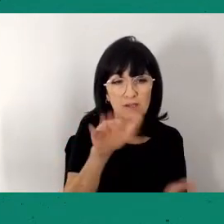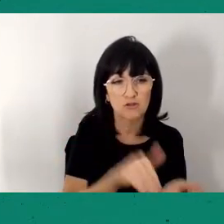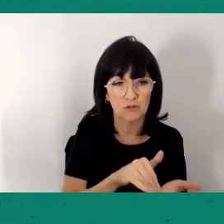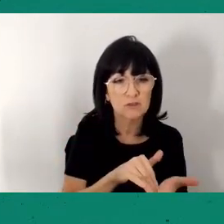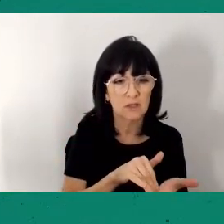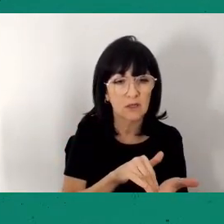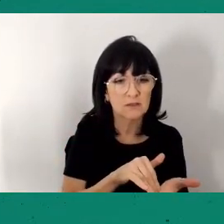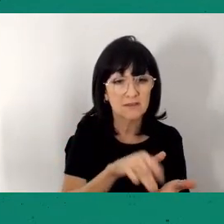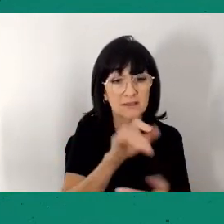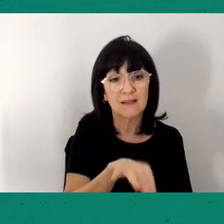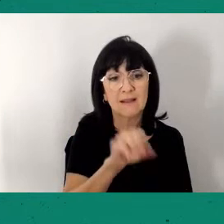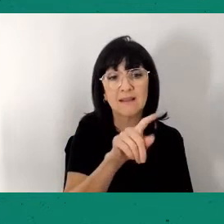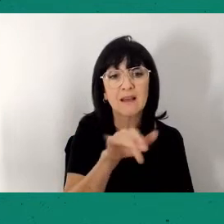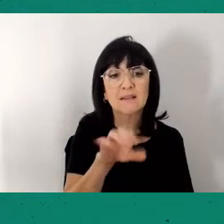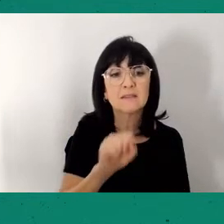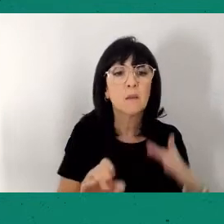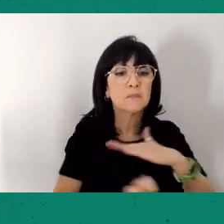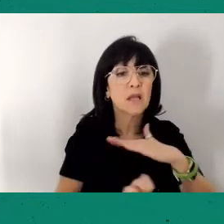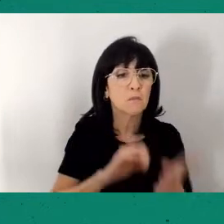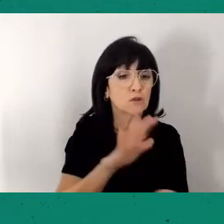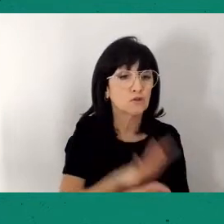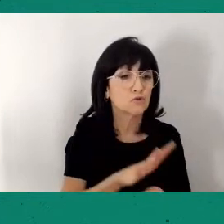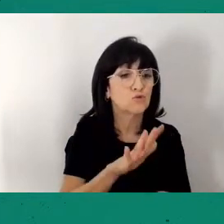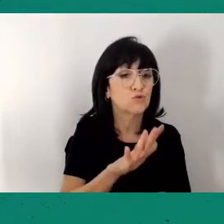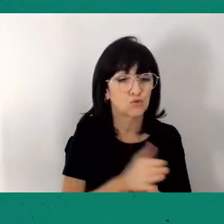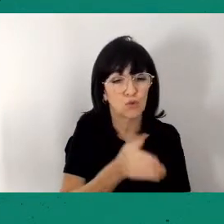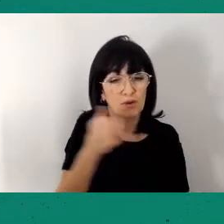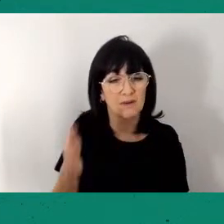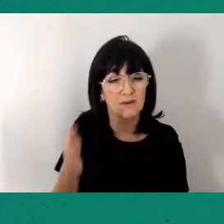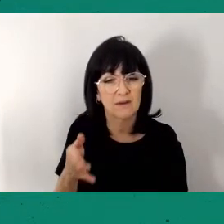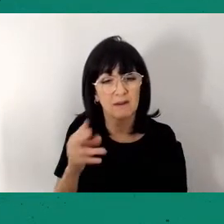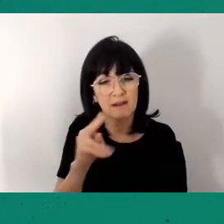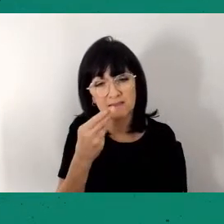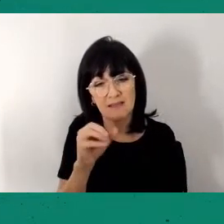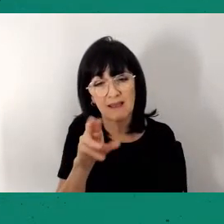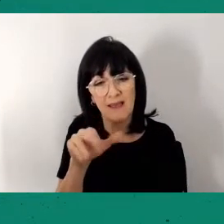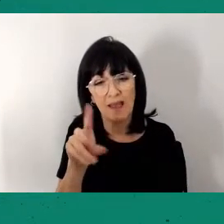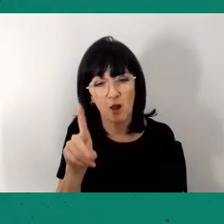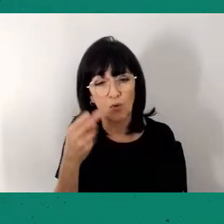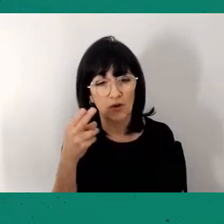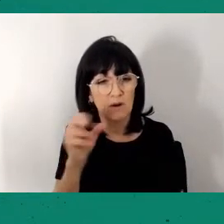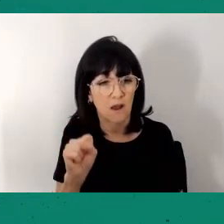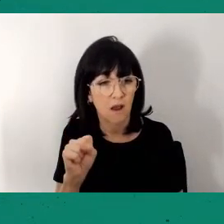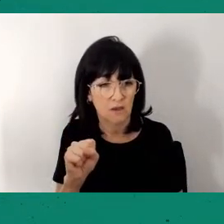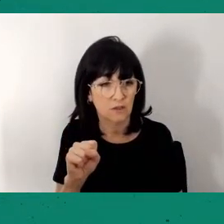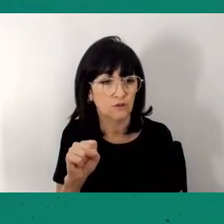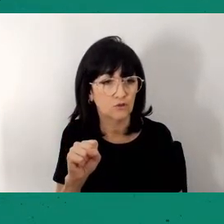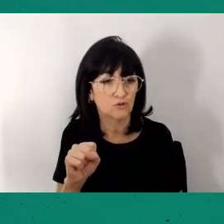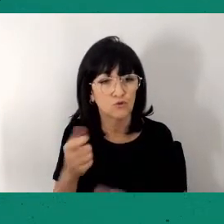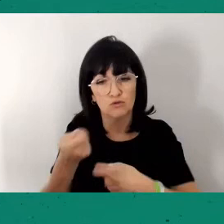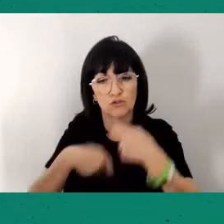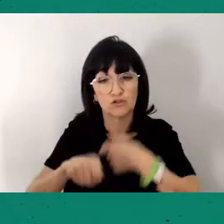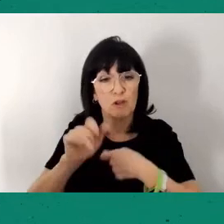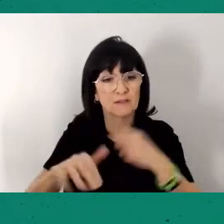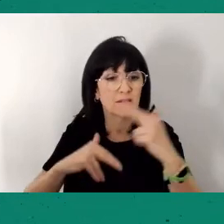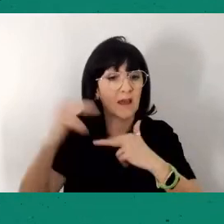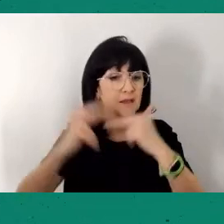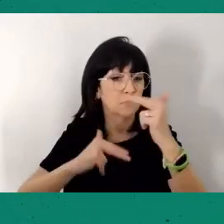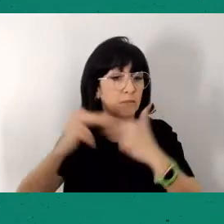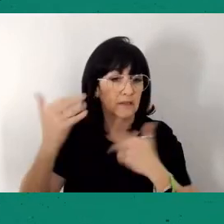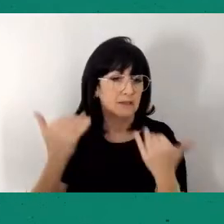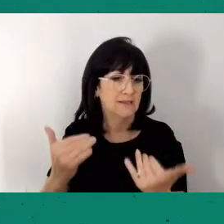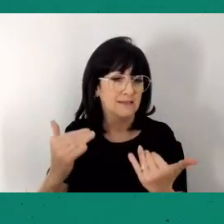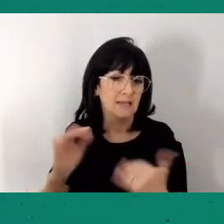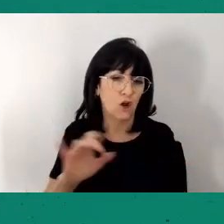the Stubbs Elementary School right next to Howard High School to a early